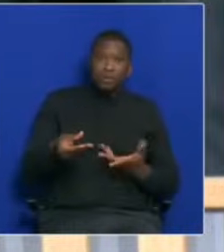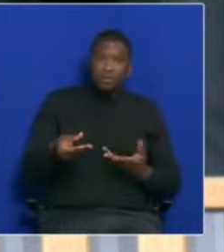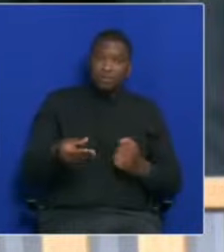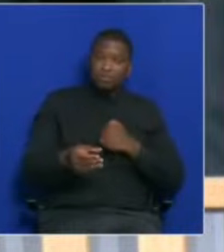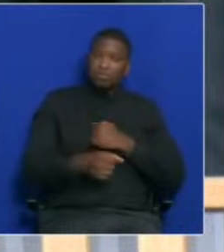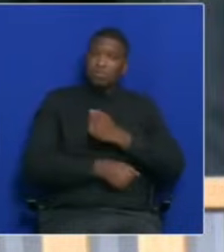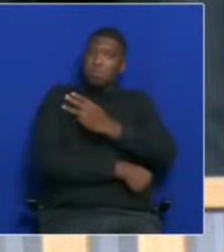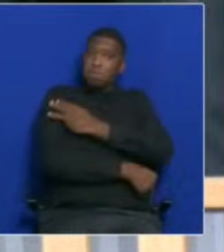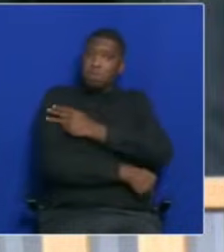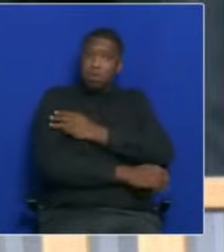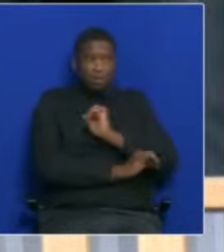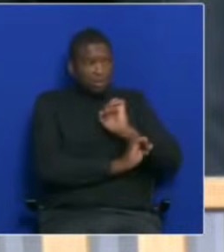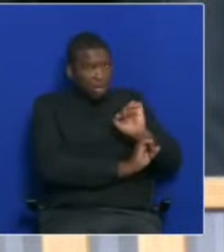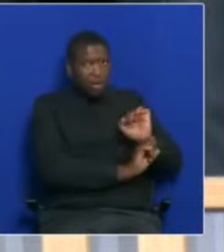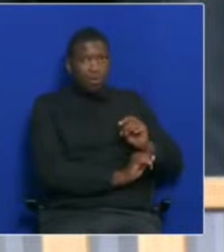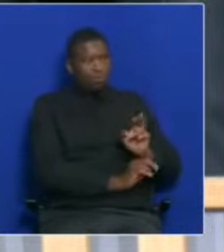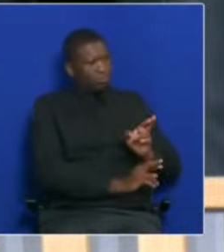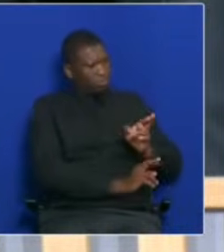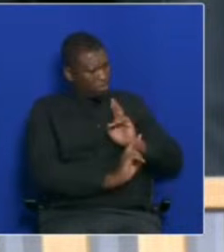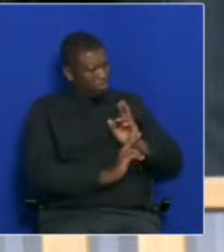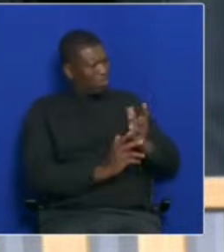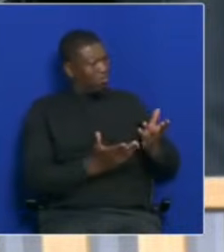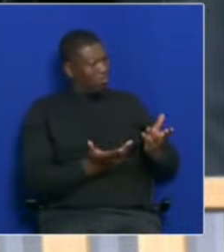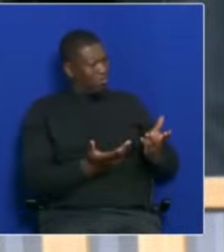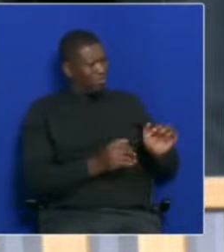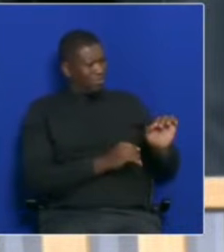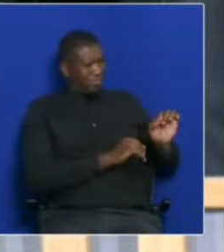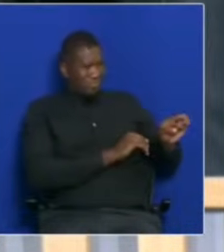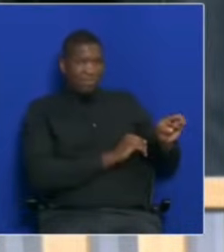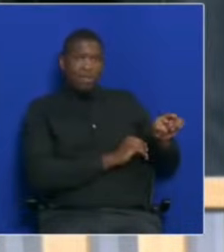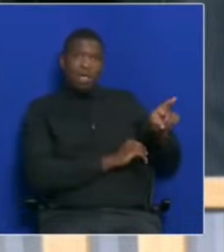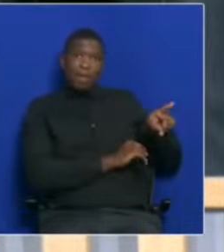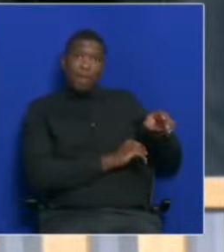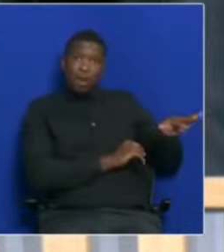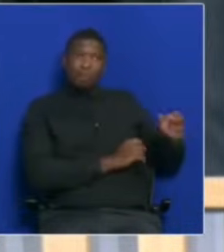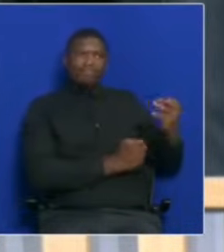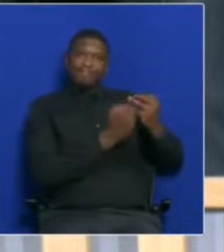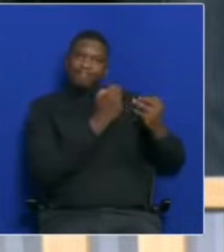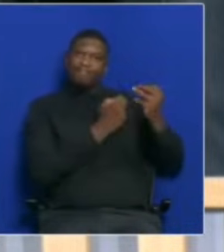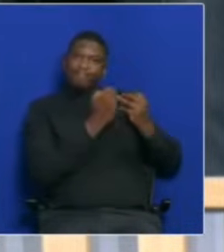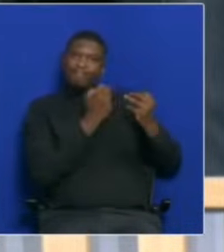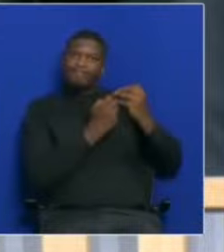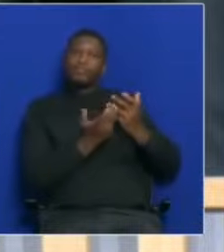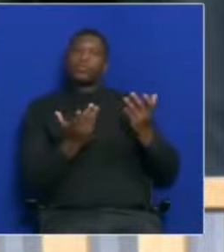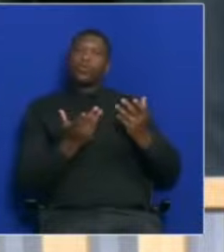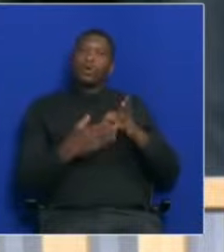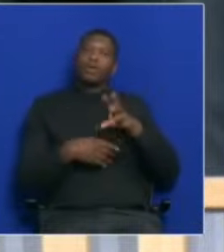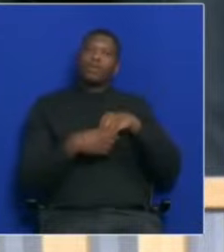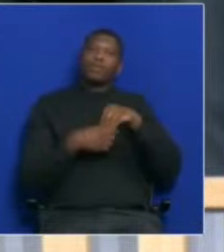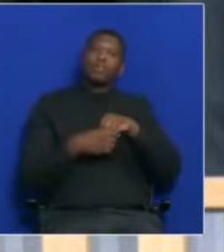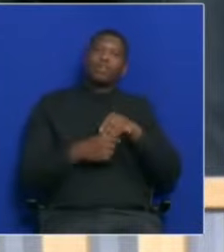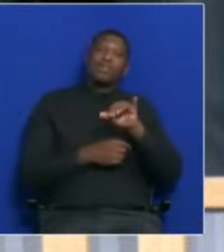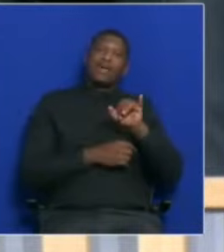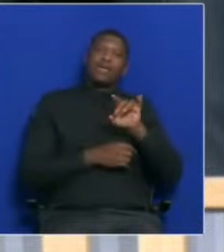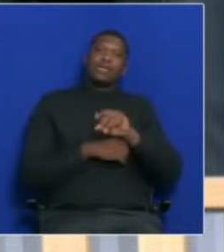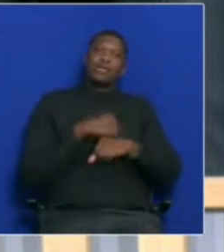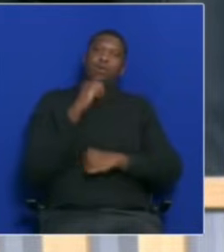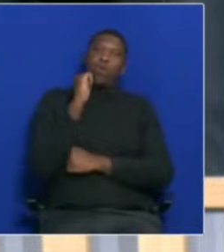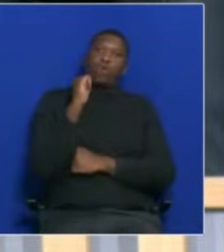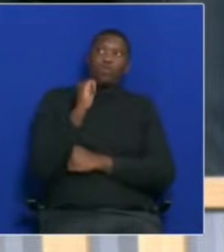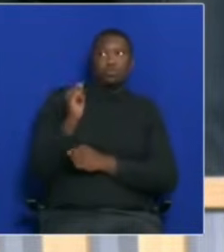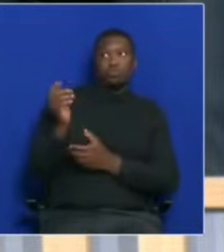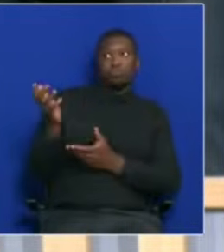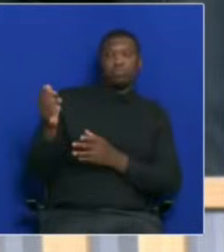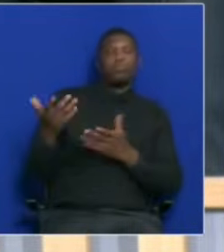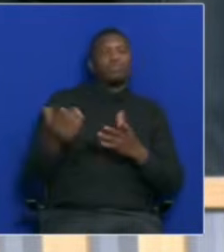me, and then have Perumal tell you it's in the ID's office. And then maybe at that point you say, oh well, in that case, I